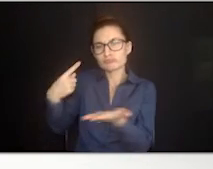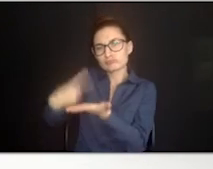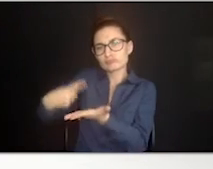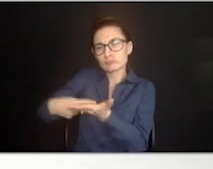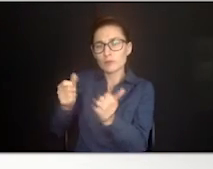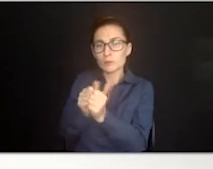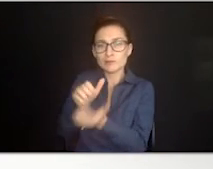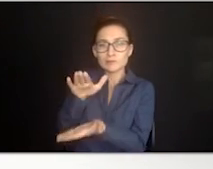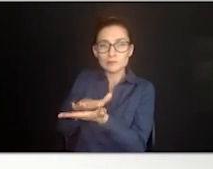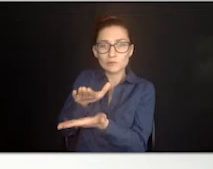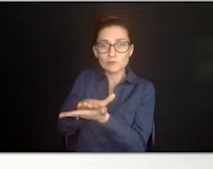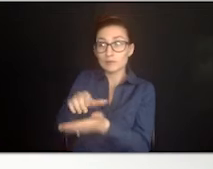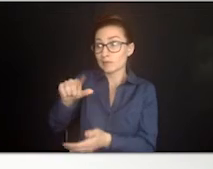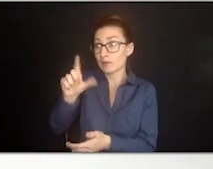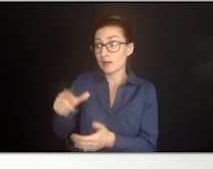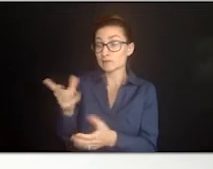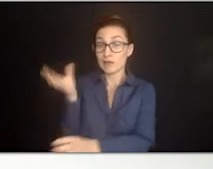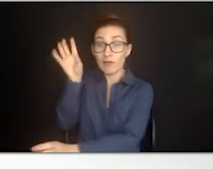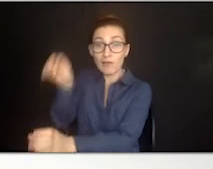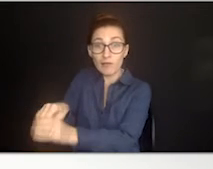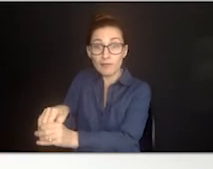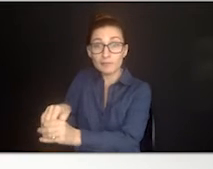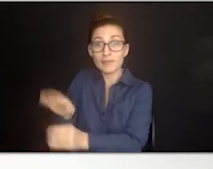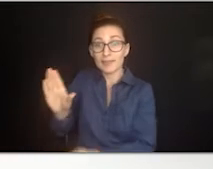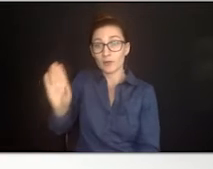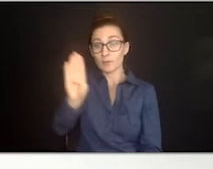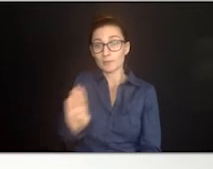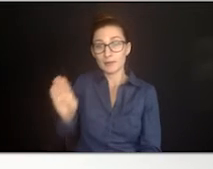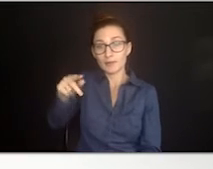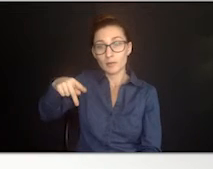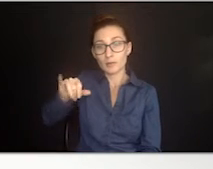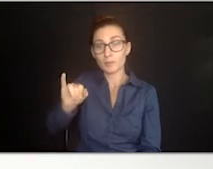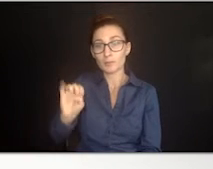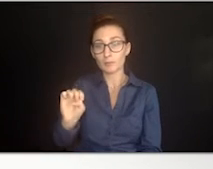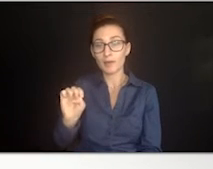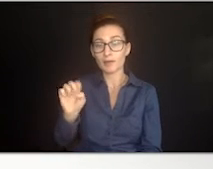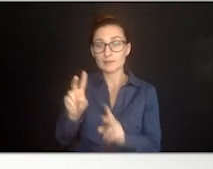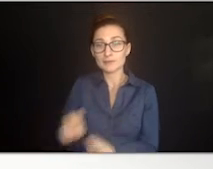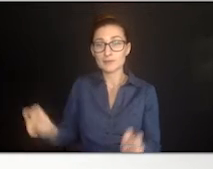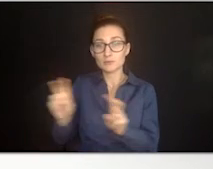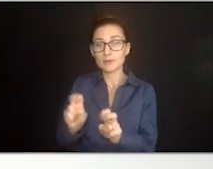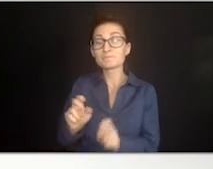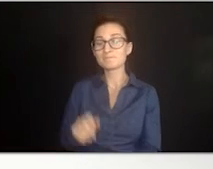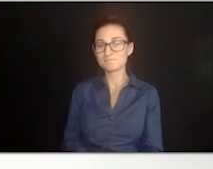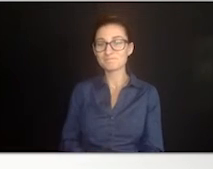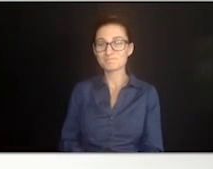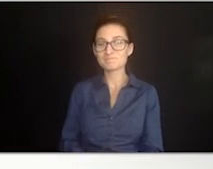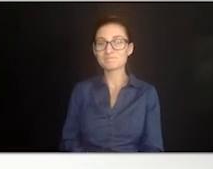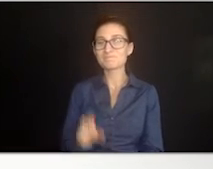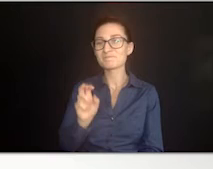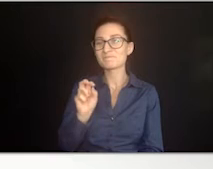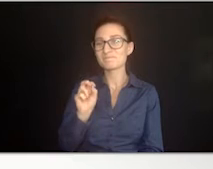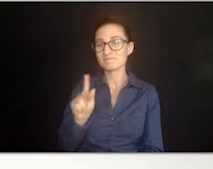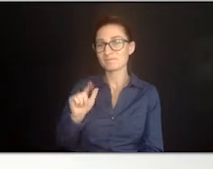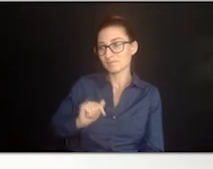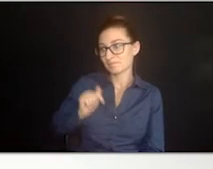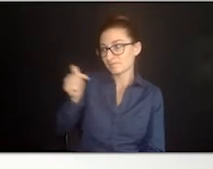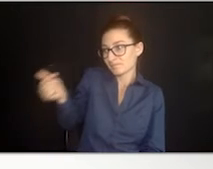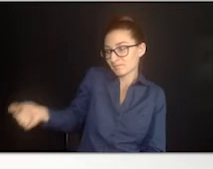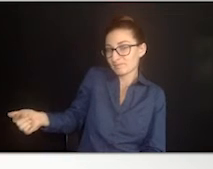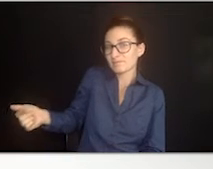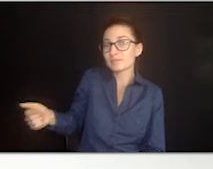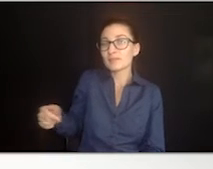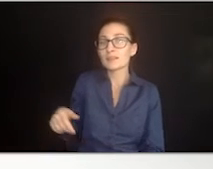school and ask if you can be part of that that BPI assessment. Okay, we're going to move forward then with some of those basic ideas